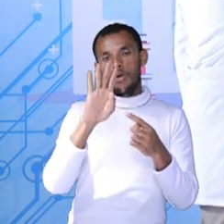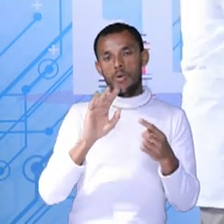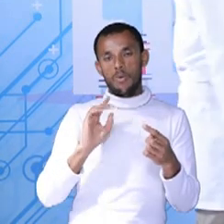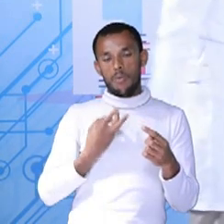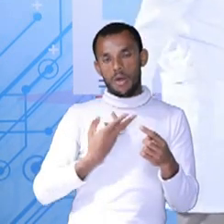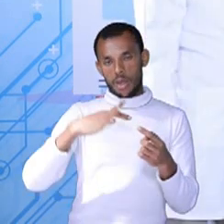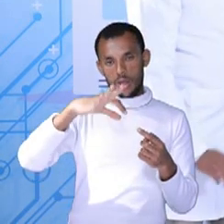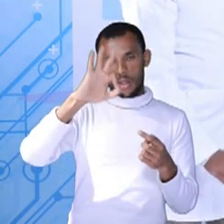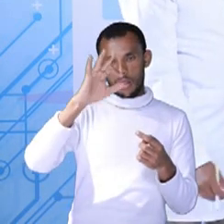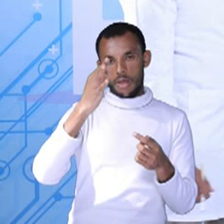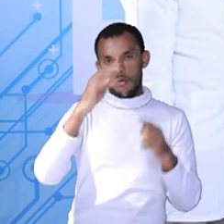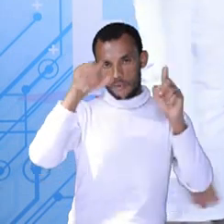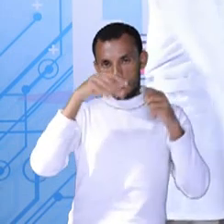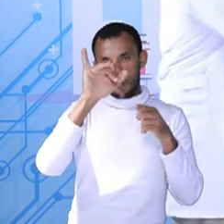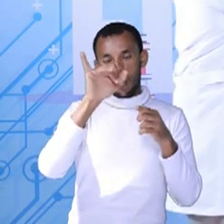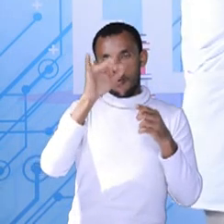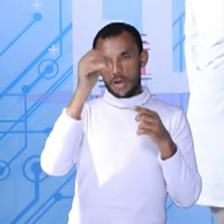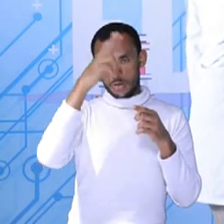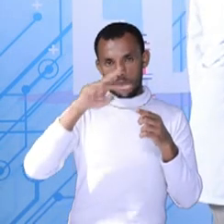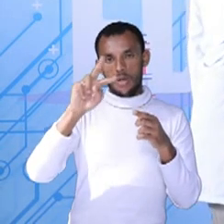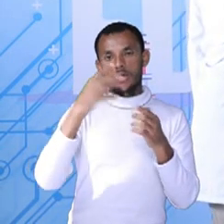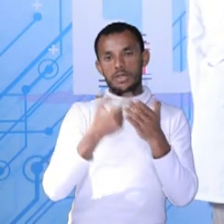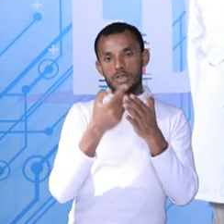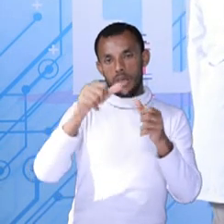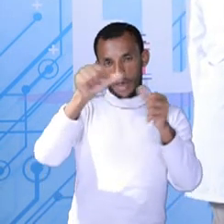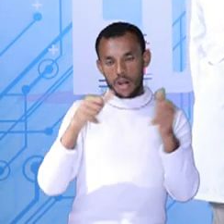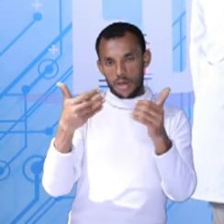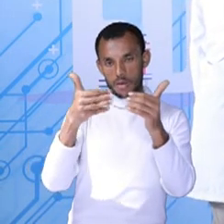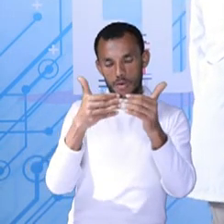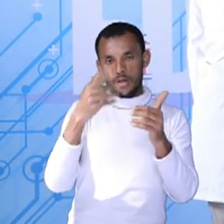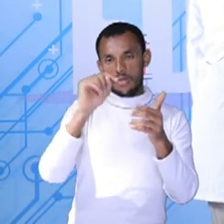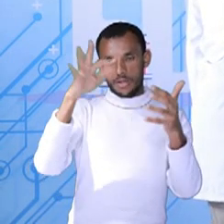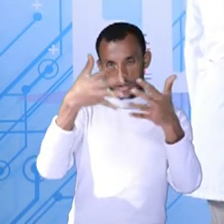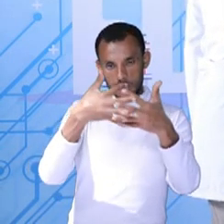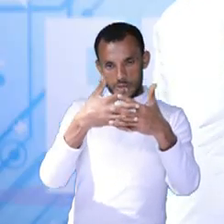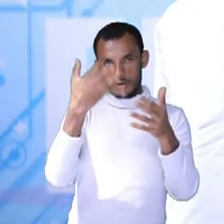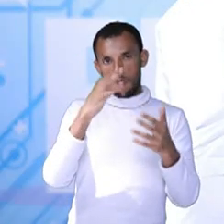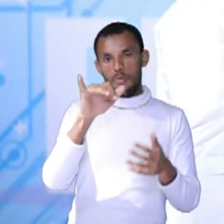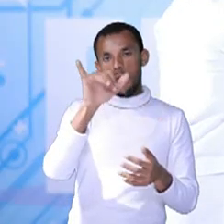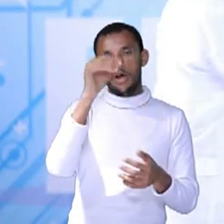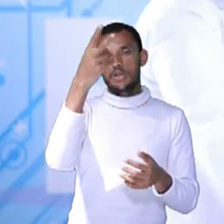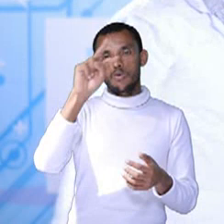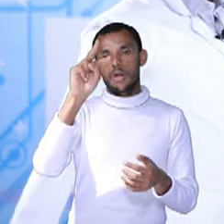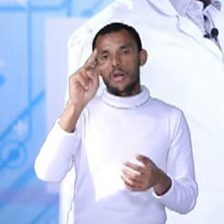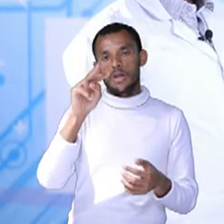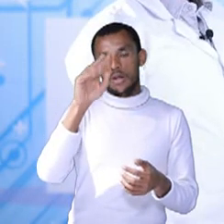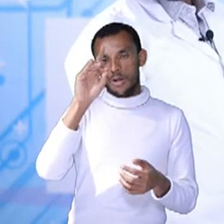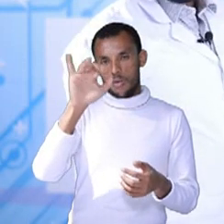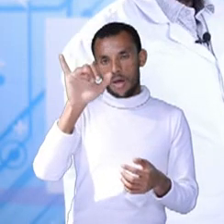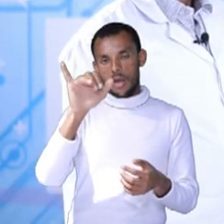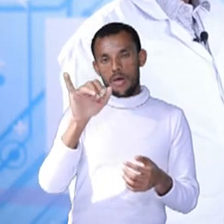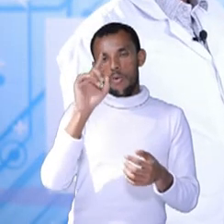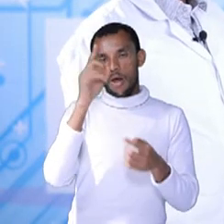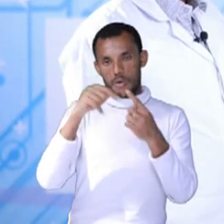already found f of y to be y squared. Therefore, this area is equal to the integration of y squared dy from 1